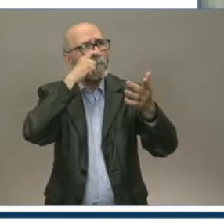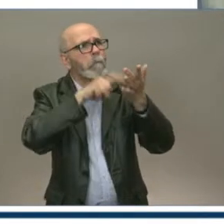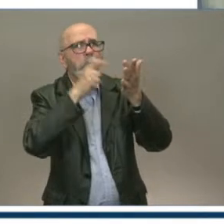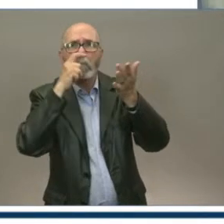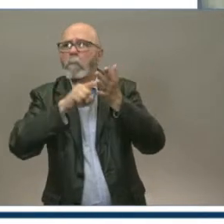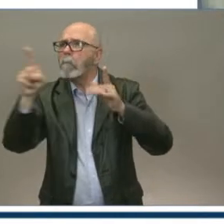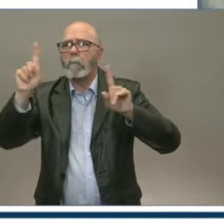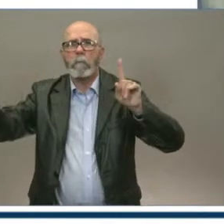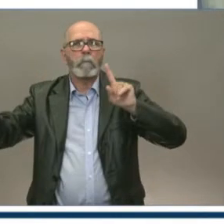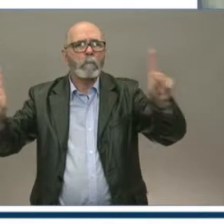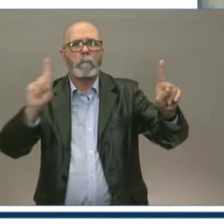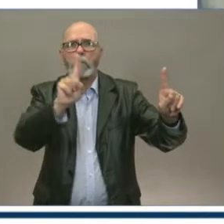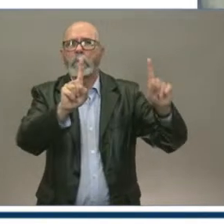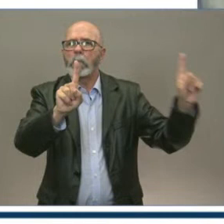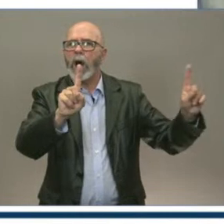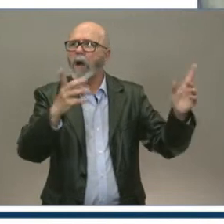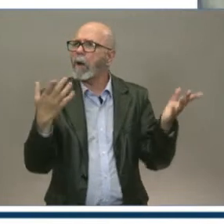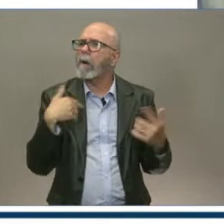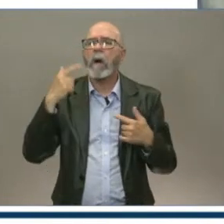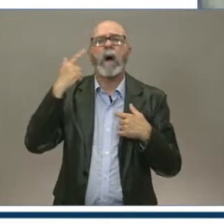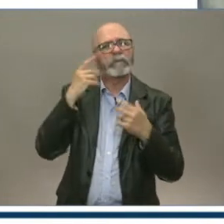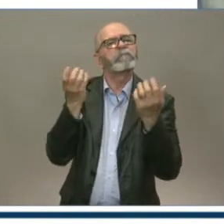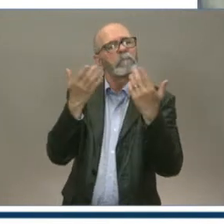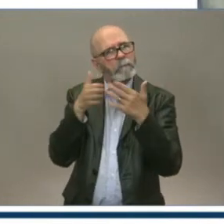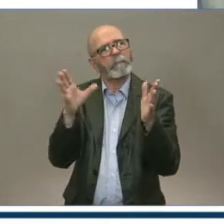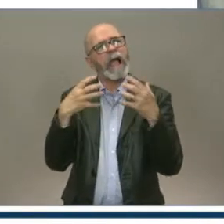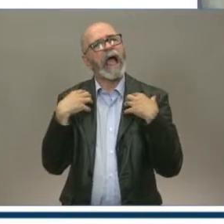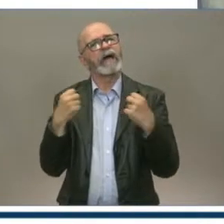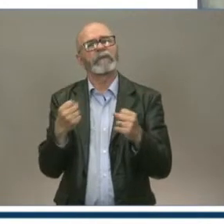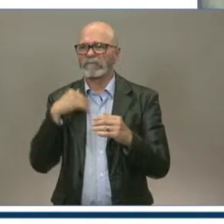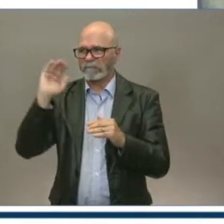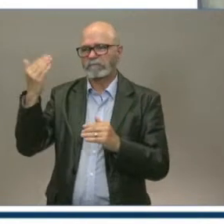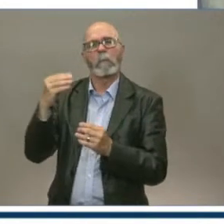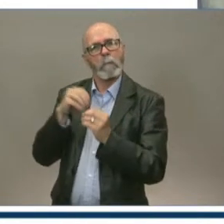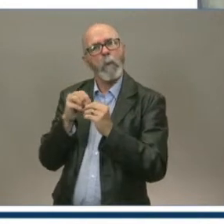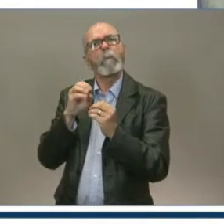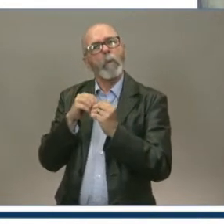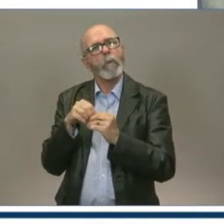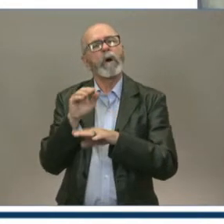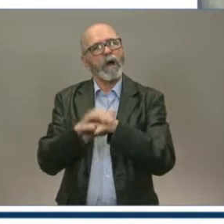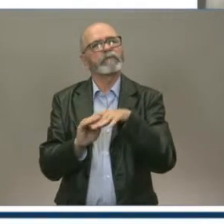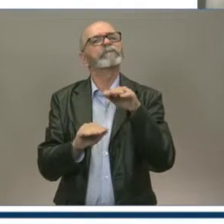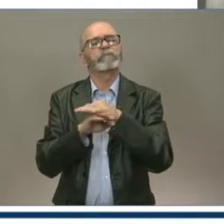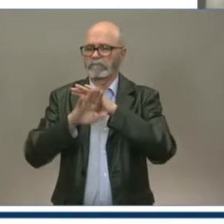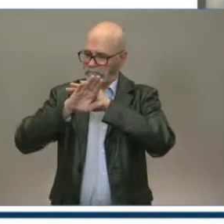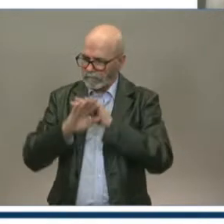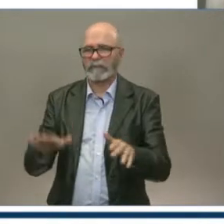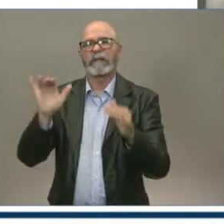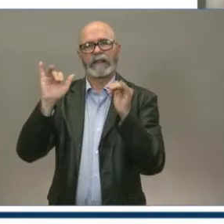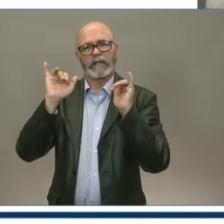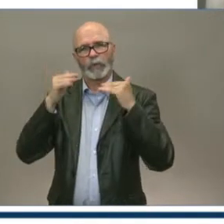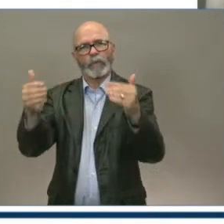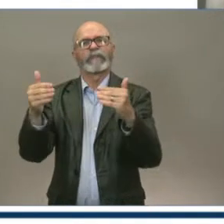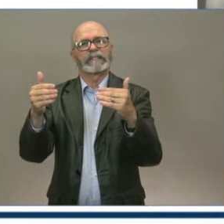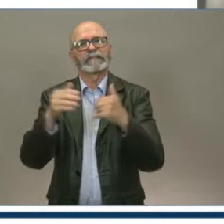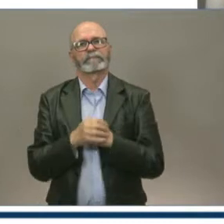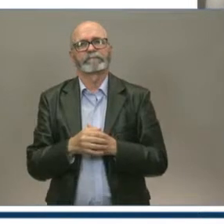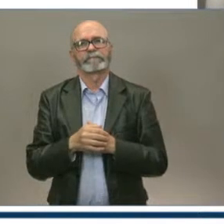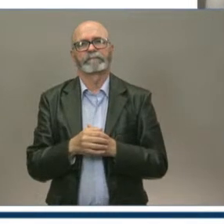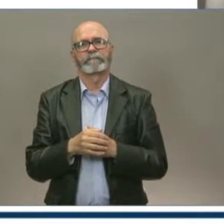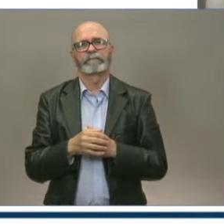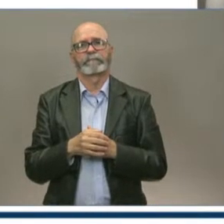that was comfortable with public health, and that's how I'm going to continue to make decisions. Go ahead with your follow-up, Shayna.